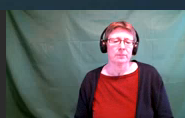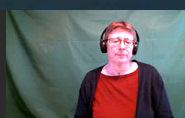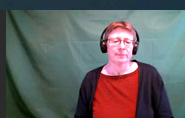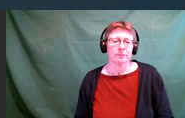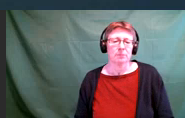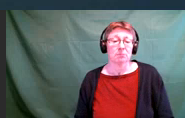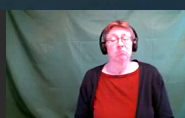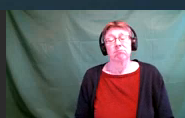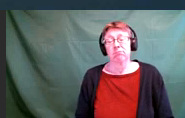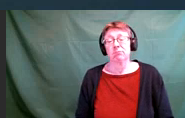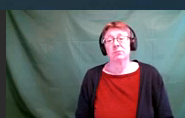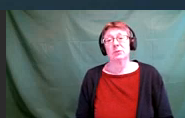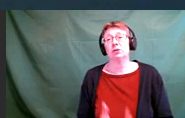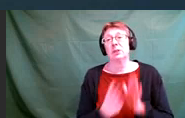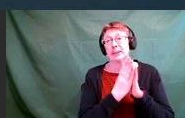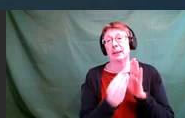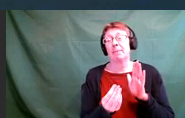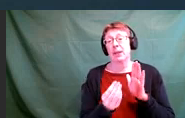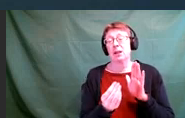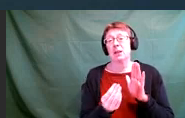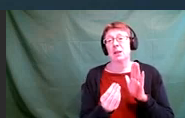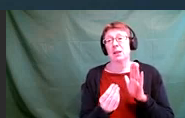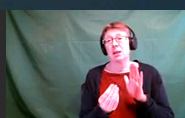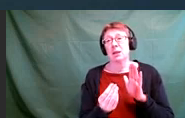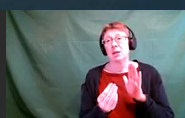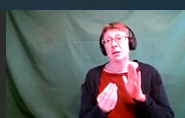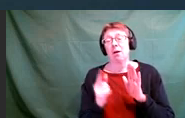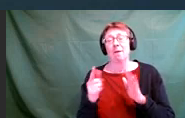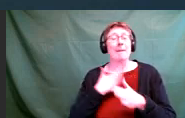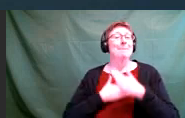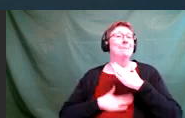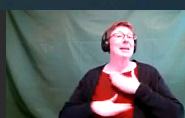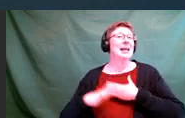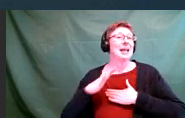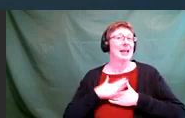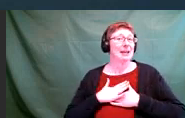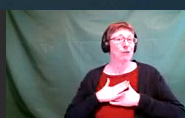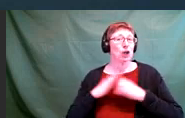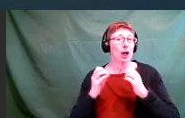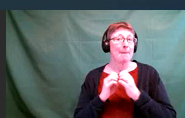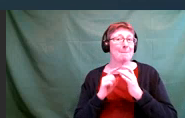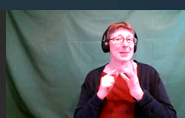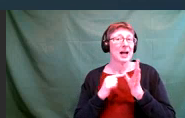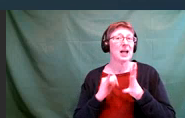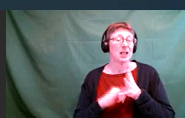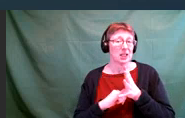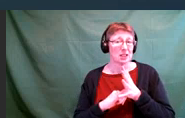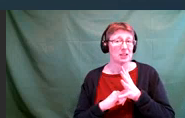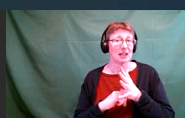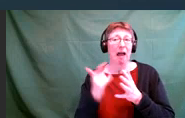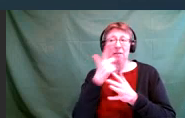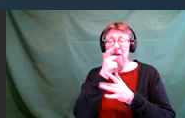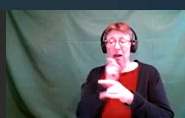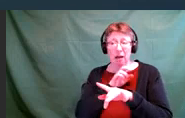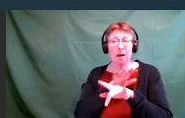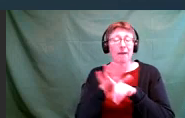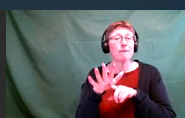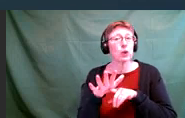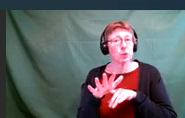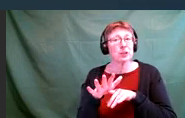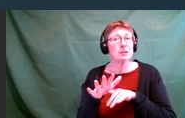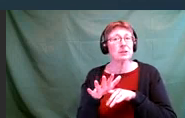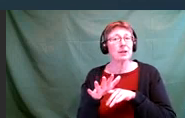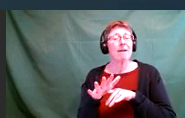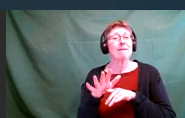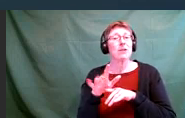And I say the examples of the behavioral biases that we can have that can influence our